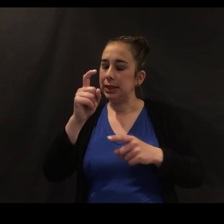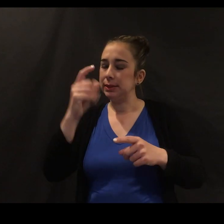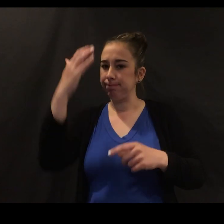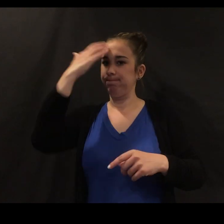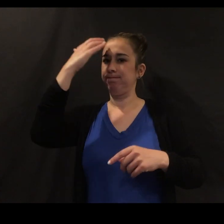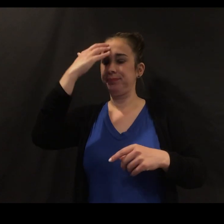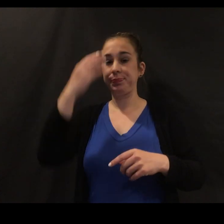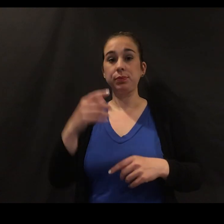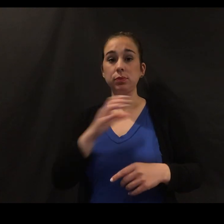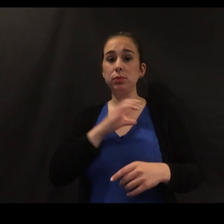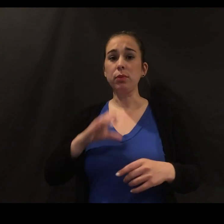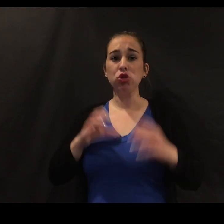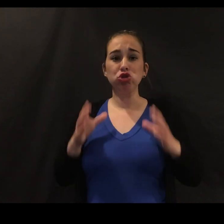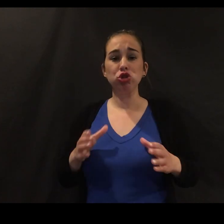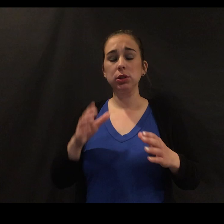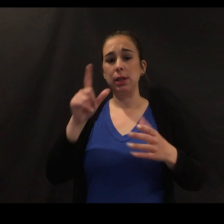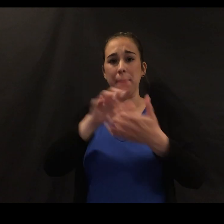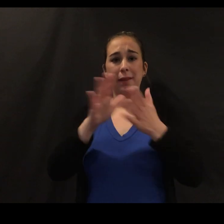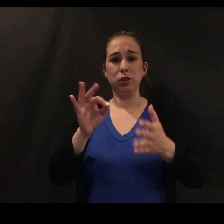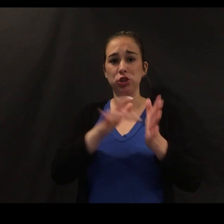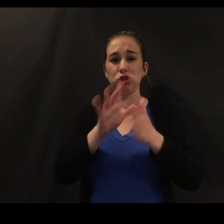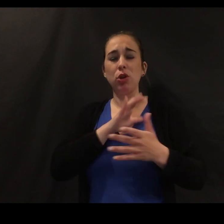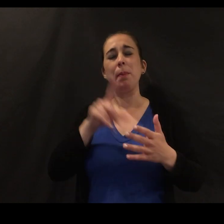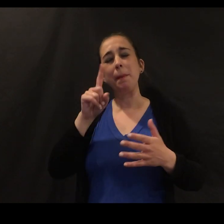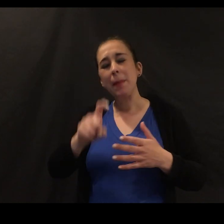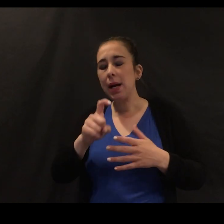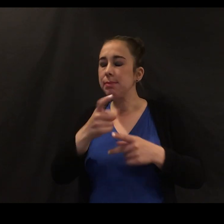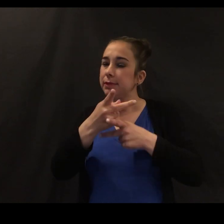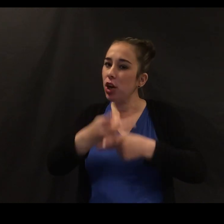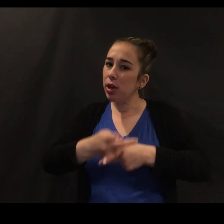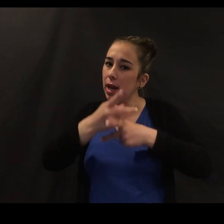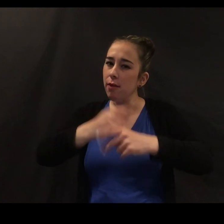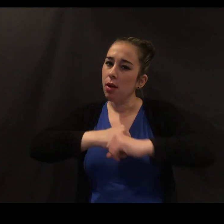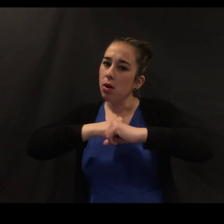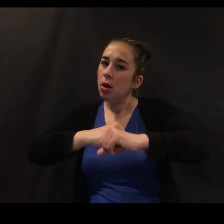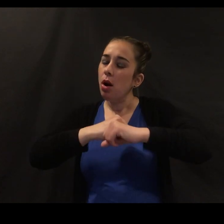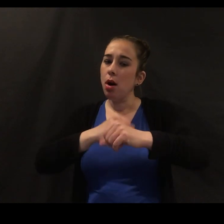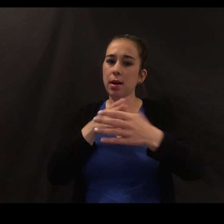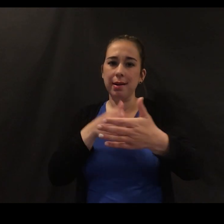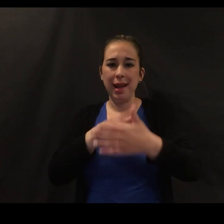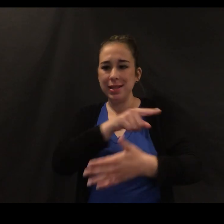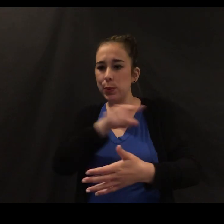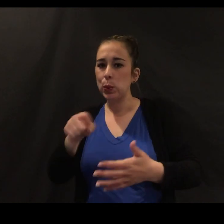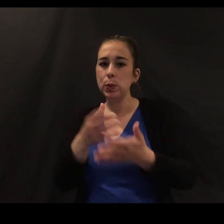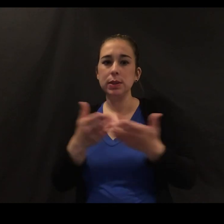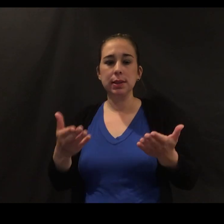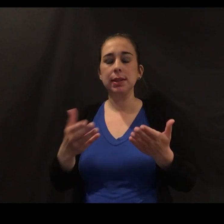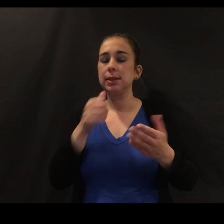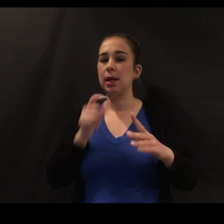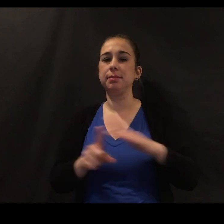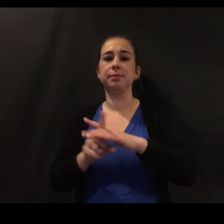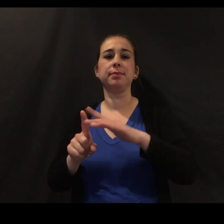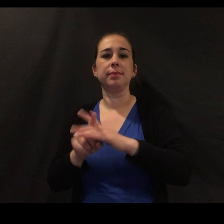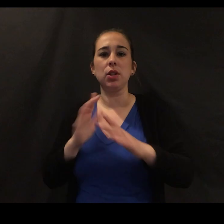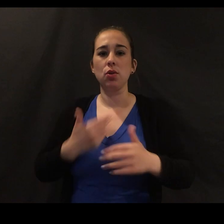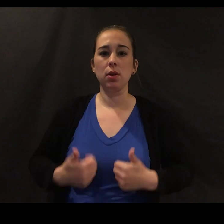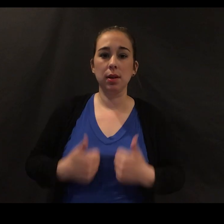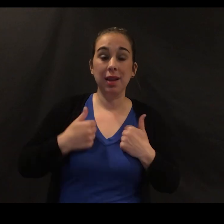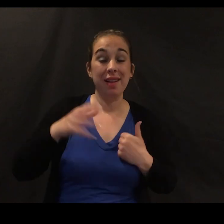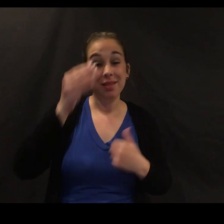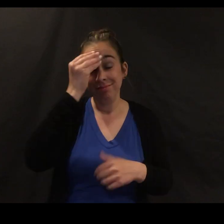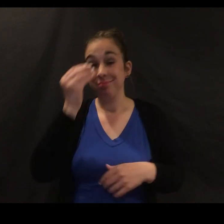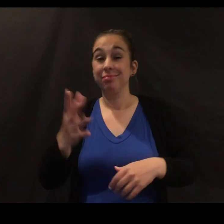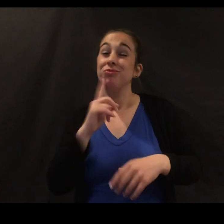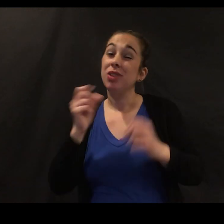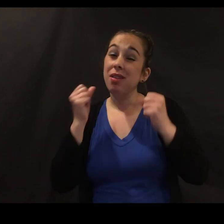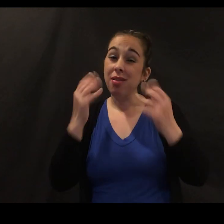believers in Jesus Christ, we need to diligently guard ourselves against these kind of things getting inside of us. And by the way, there's a lot of